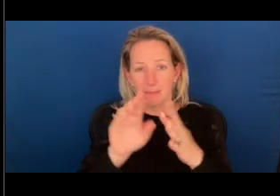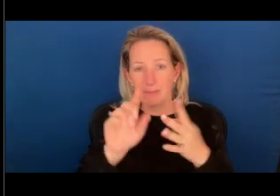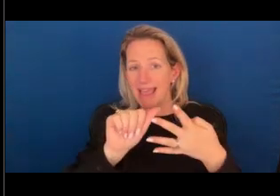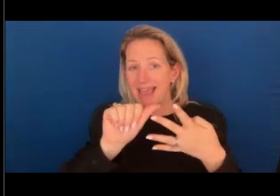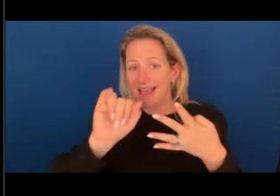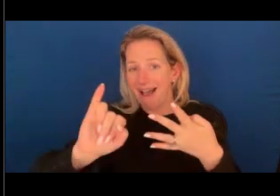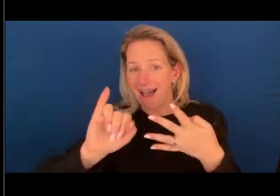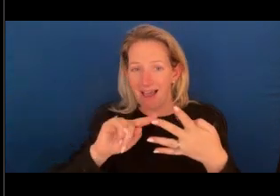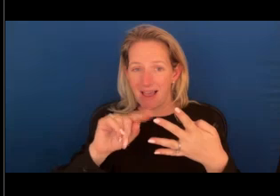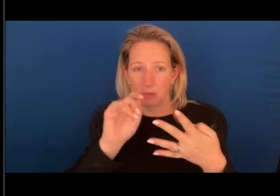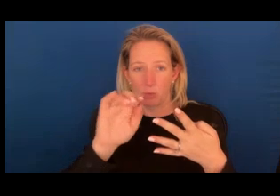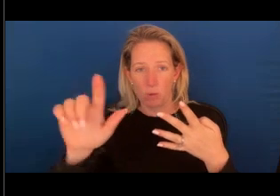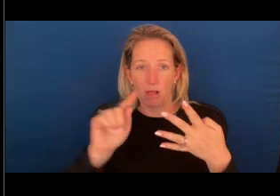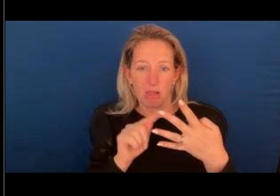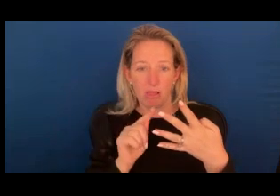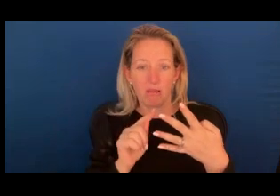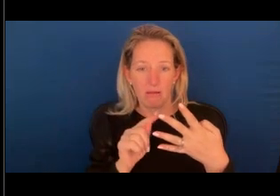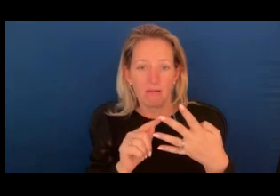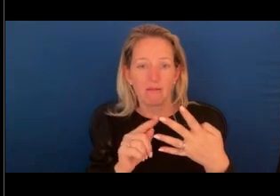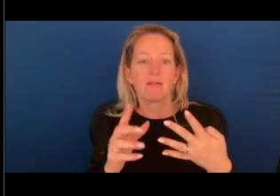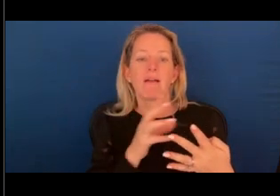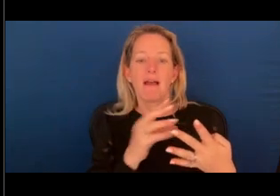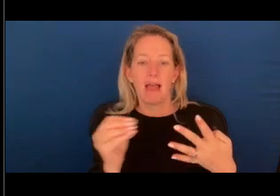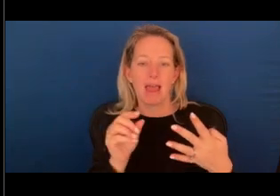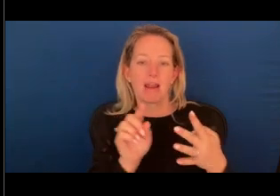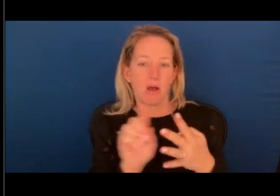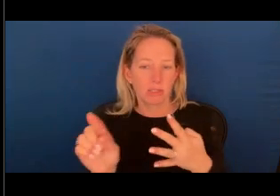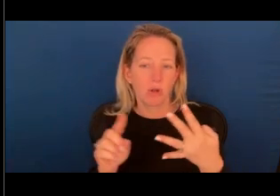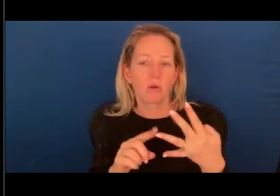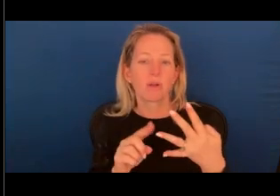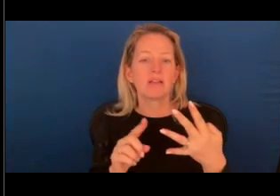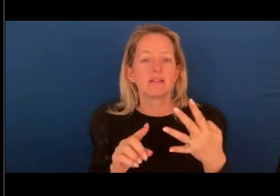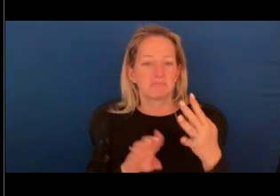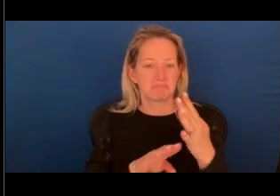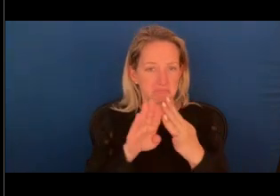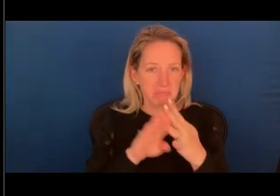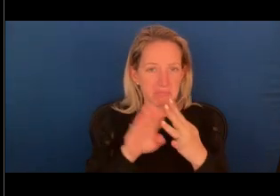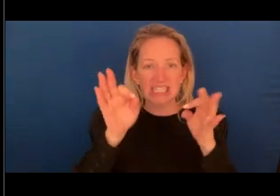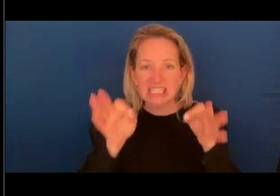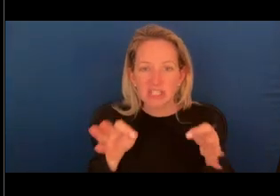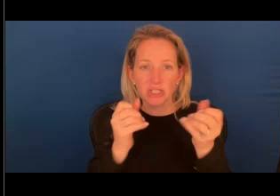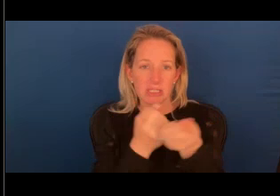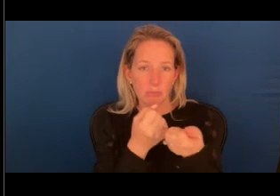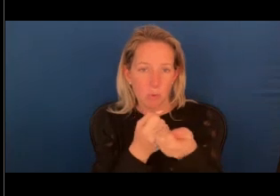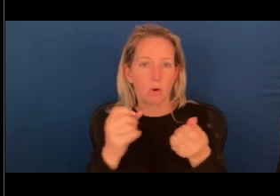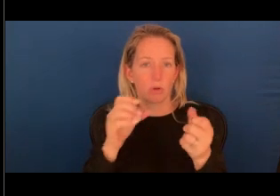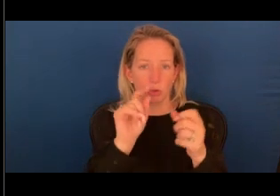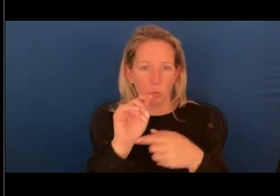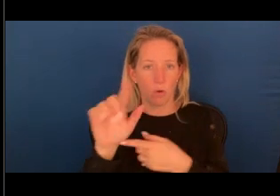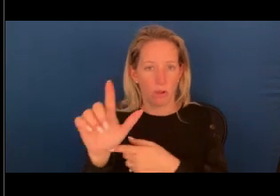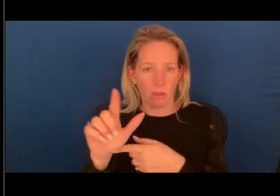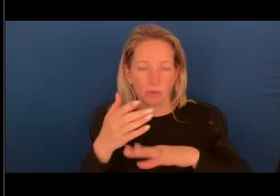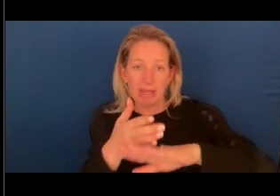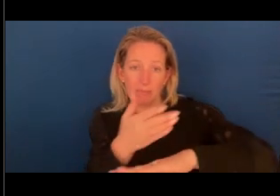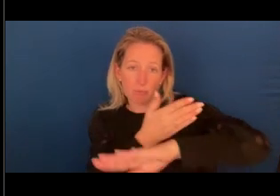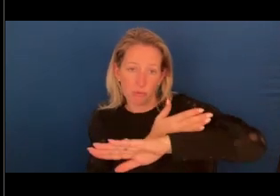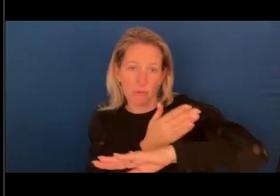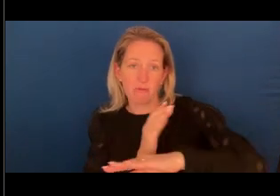MP characterization. Also, we are planning to develop a decision support tool that can help with improving the performance of